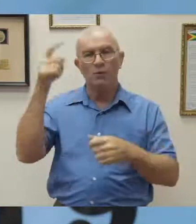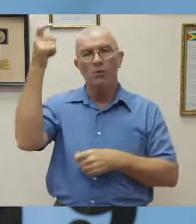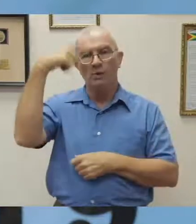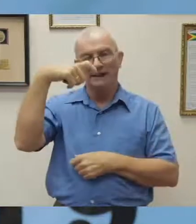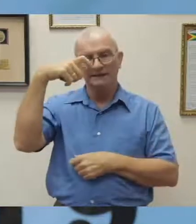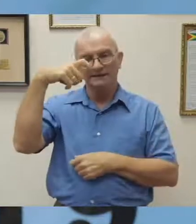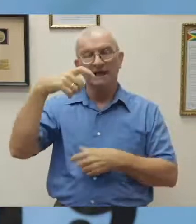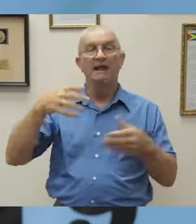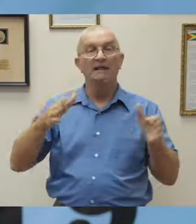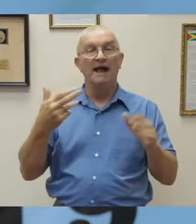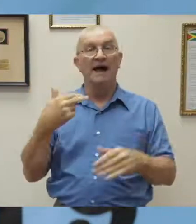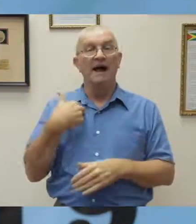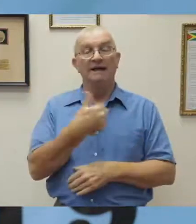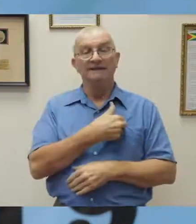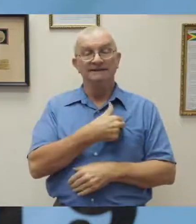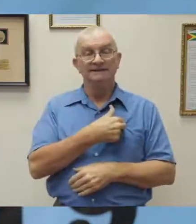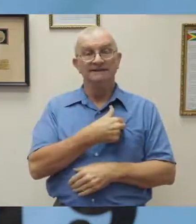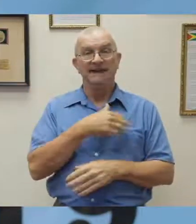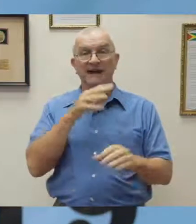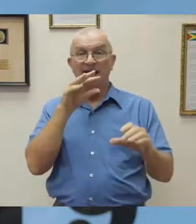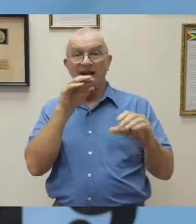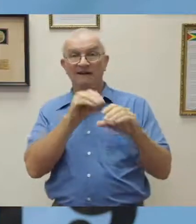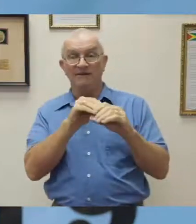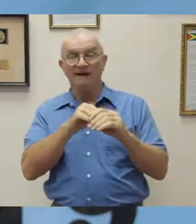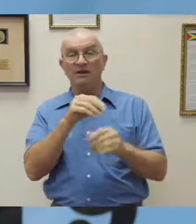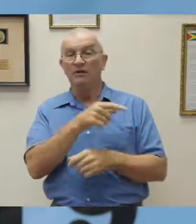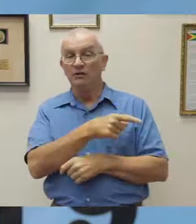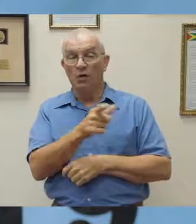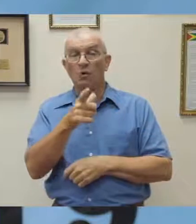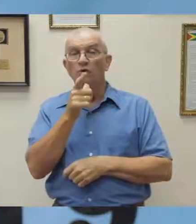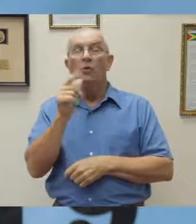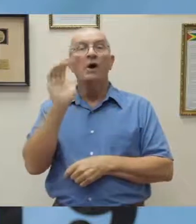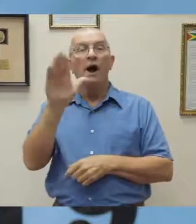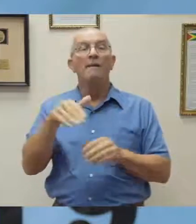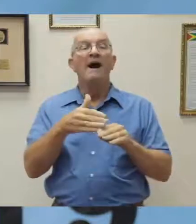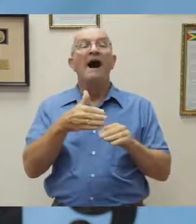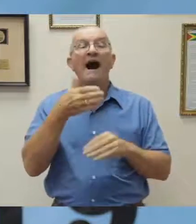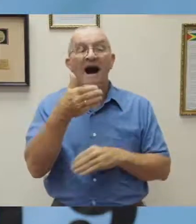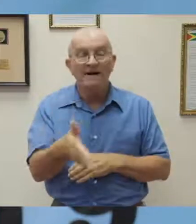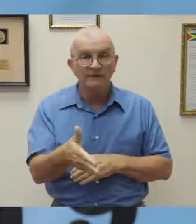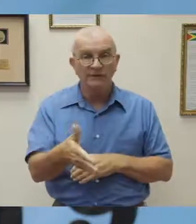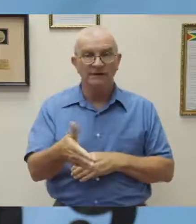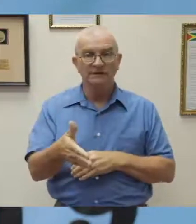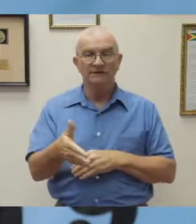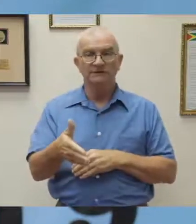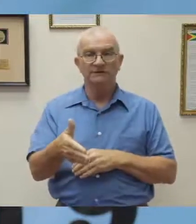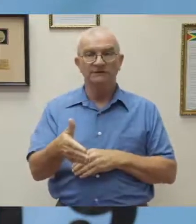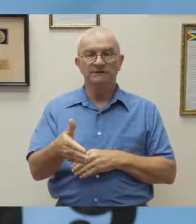invest in those who will come after us by adhering to the guidance